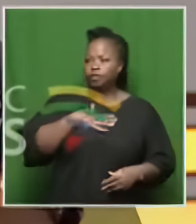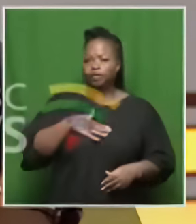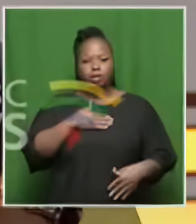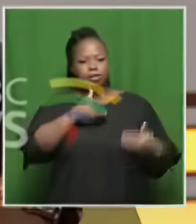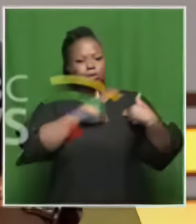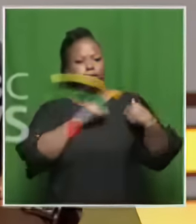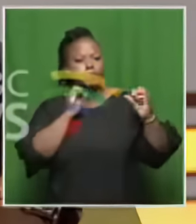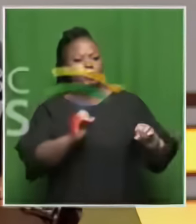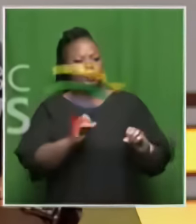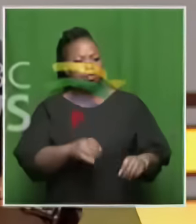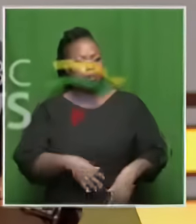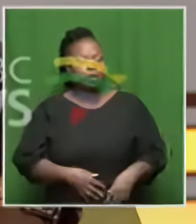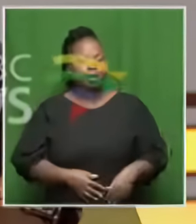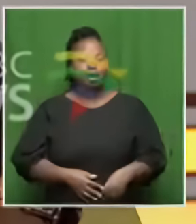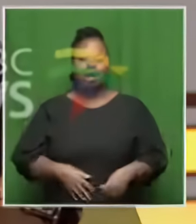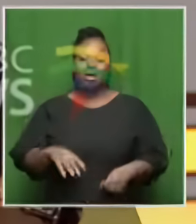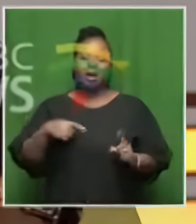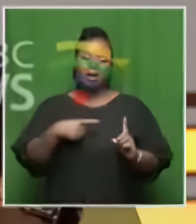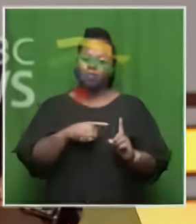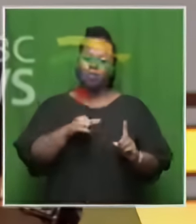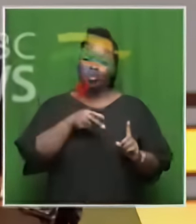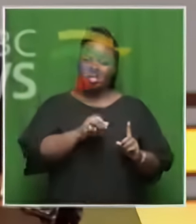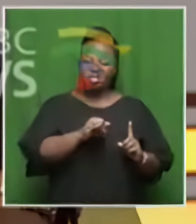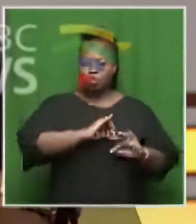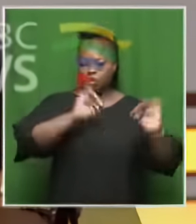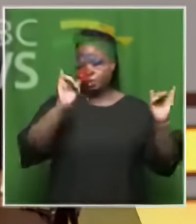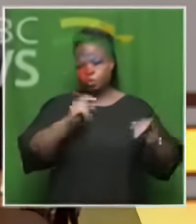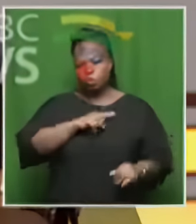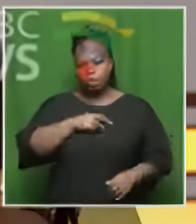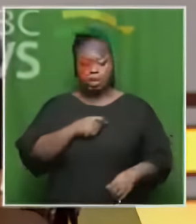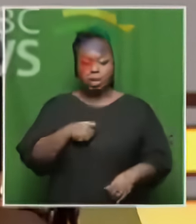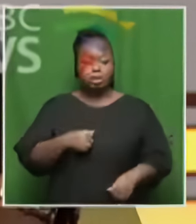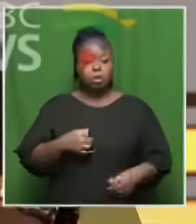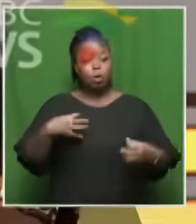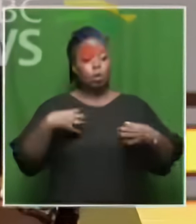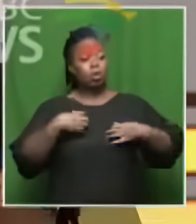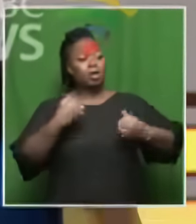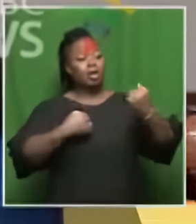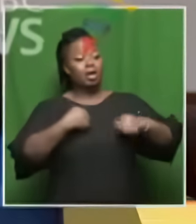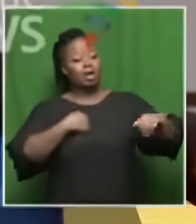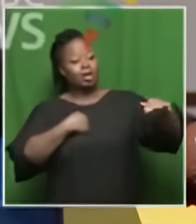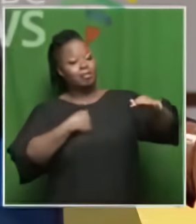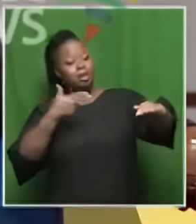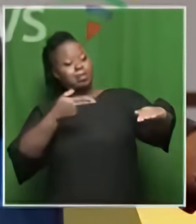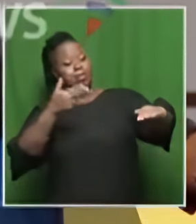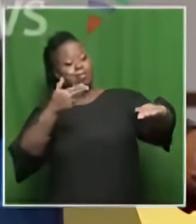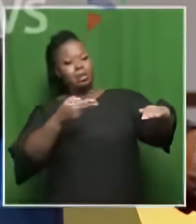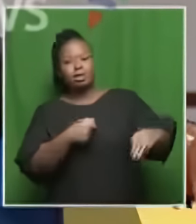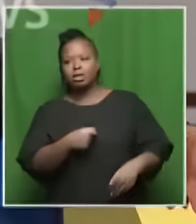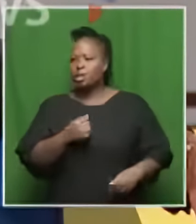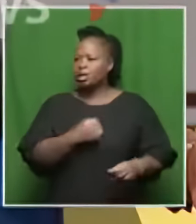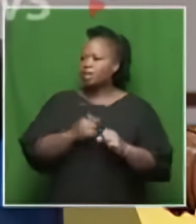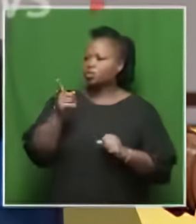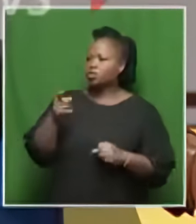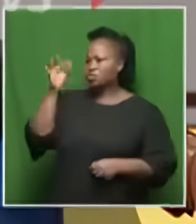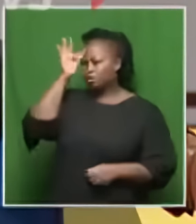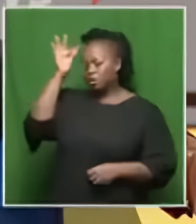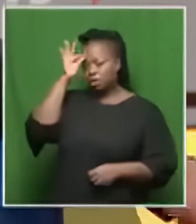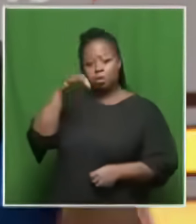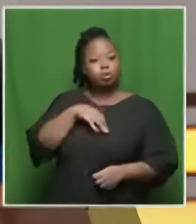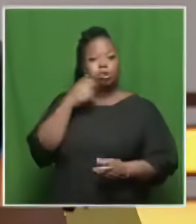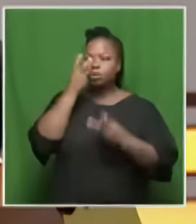threatened. And with Mokhotsi it's even worse. They say he shot his own car and never went to the police station when police were